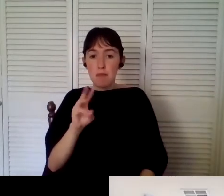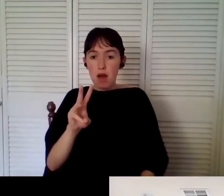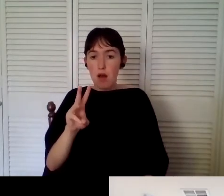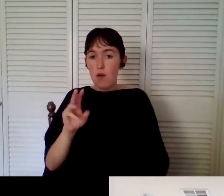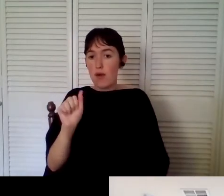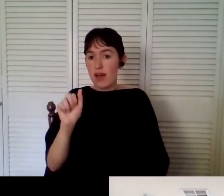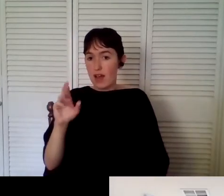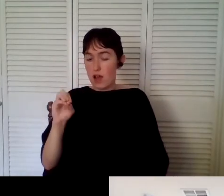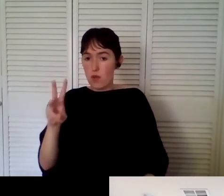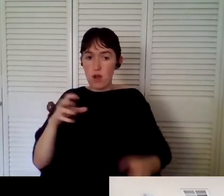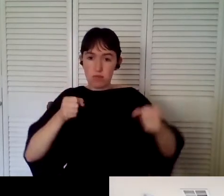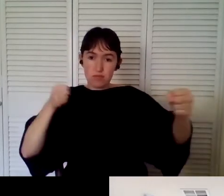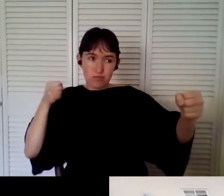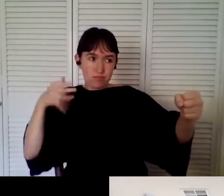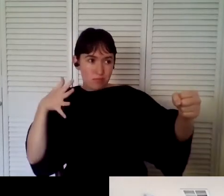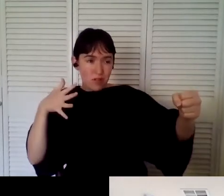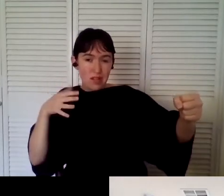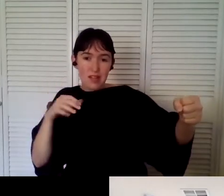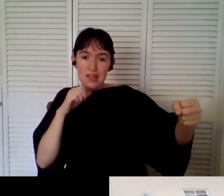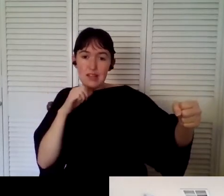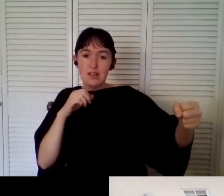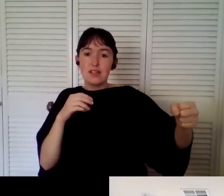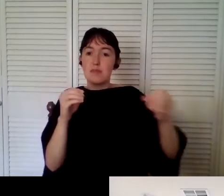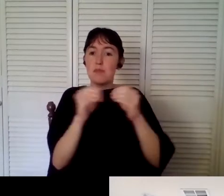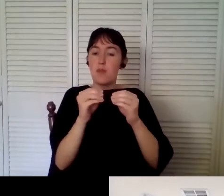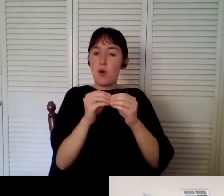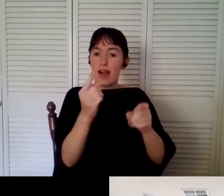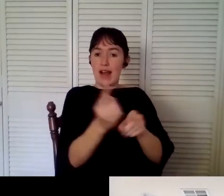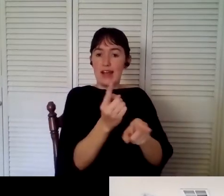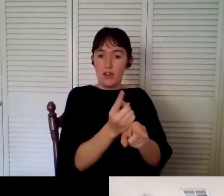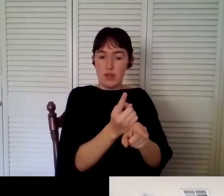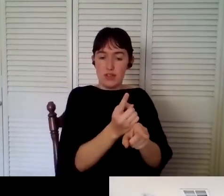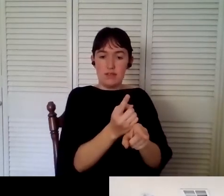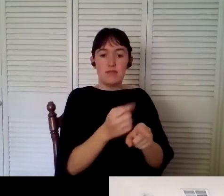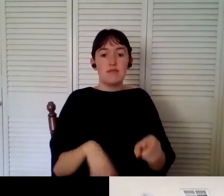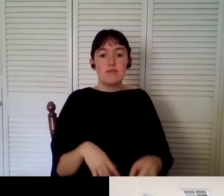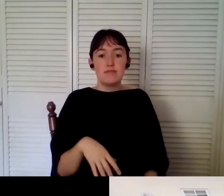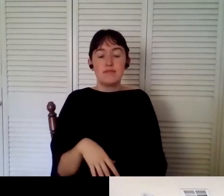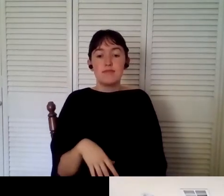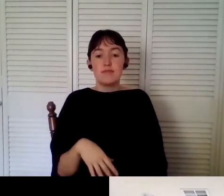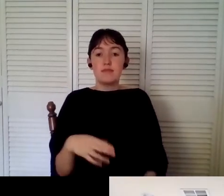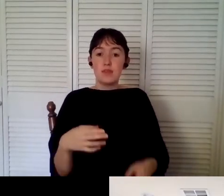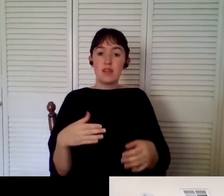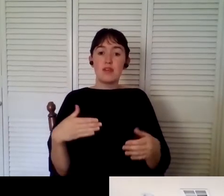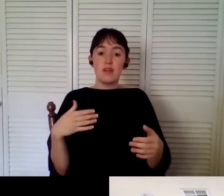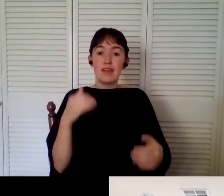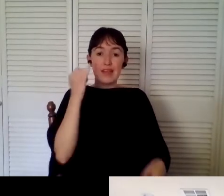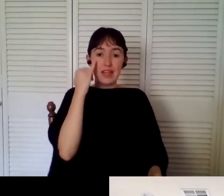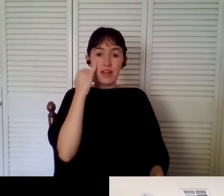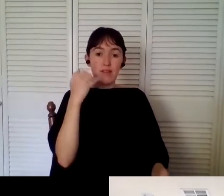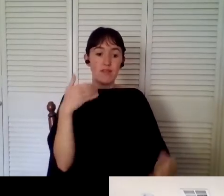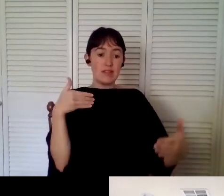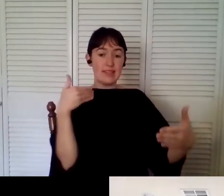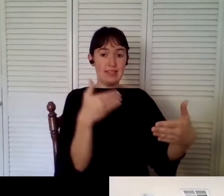higher accuracy at longer distances with a bow. However, at short range, a trained atlatl person can be